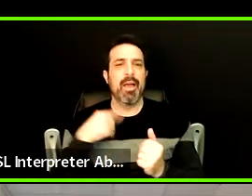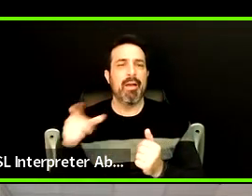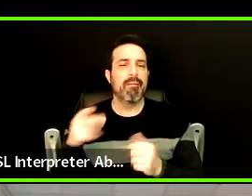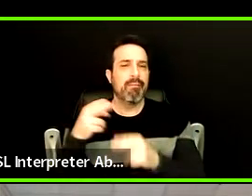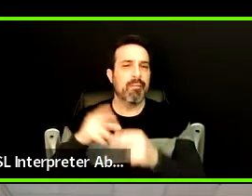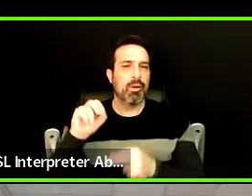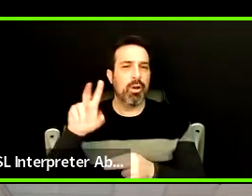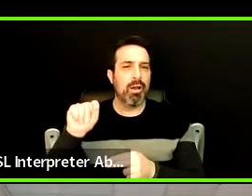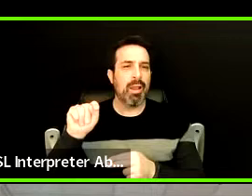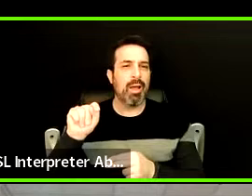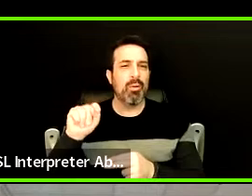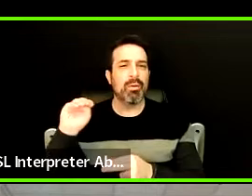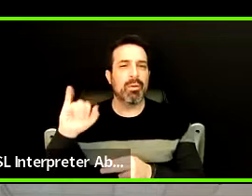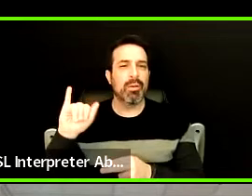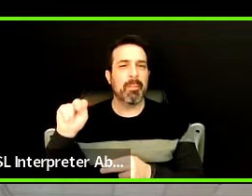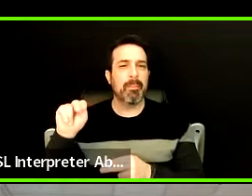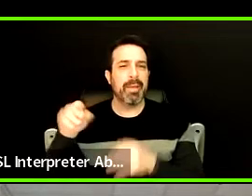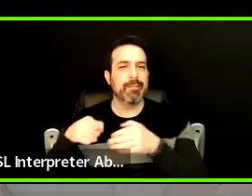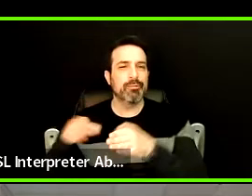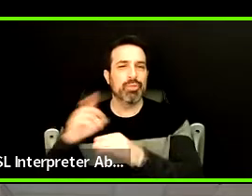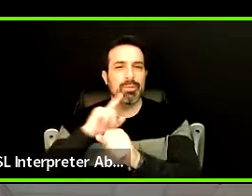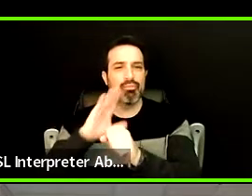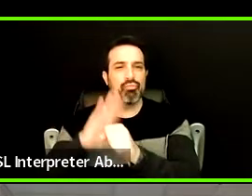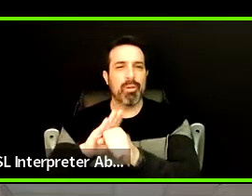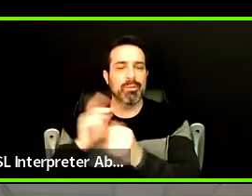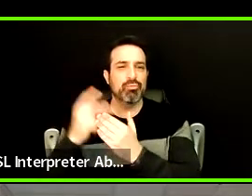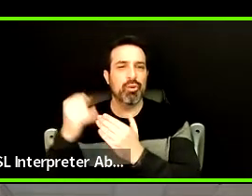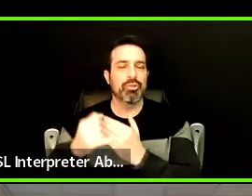to the Main Street Promise project and the success of